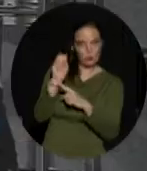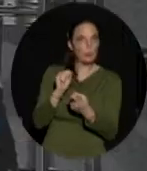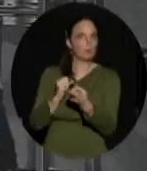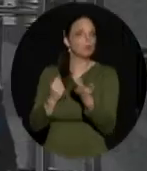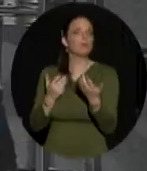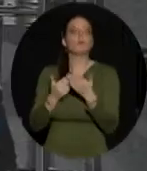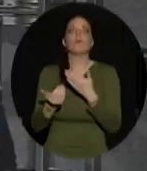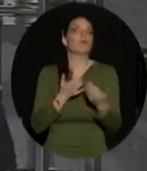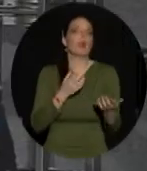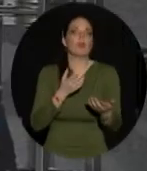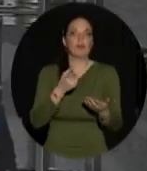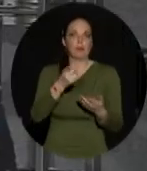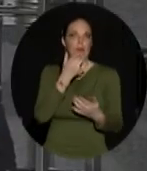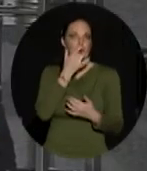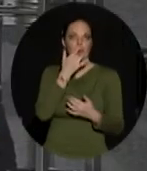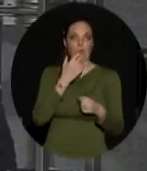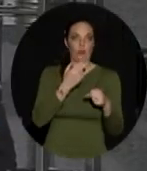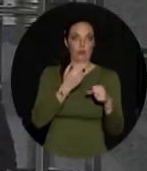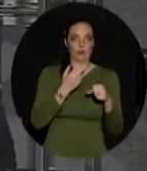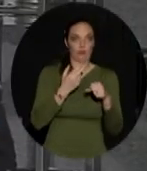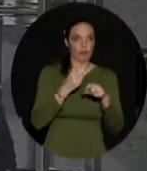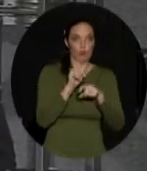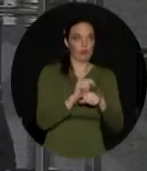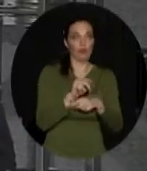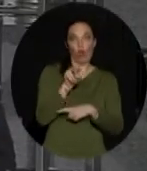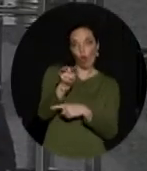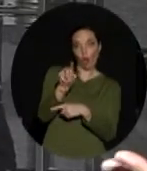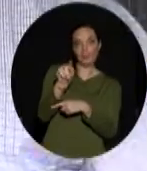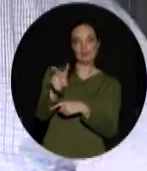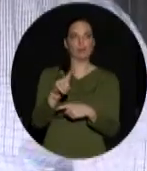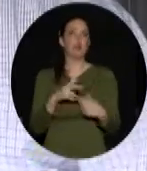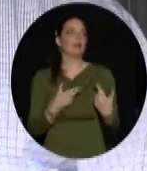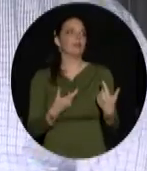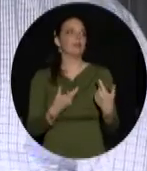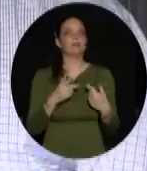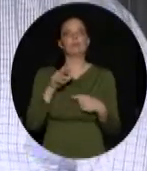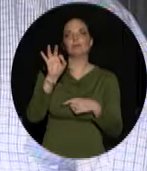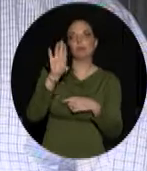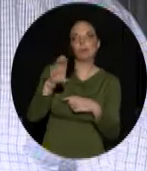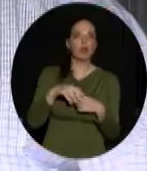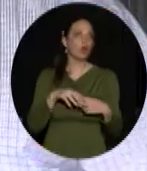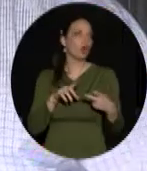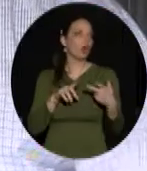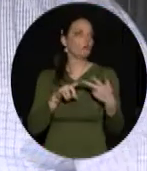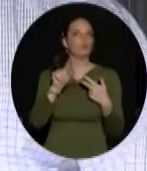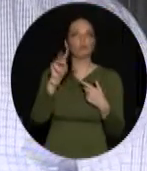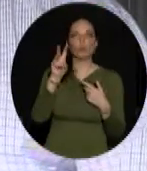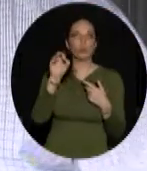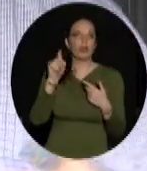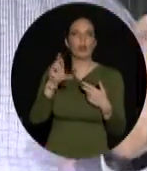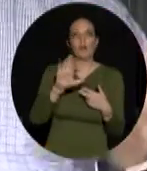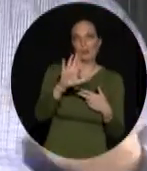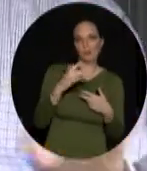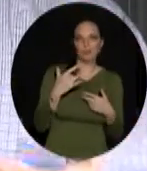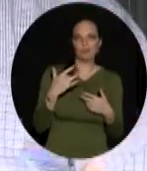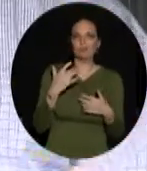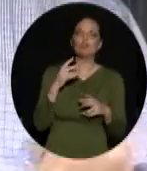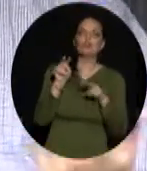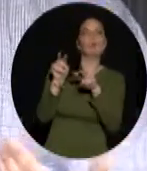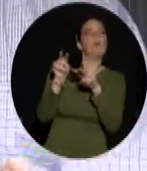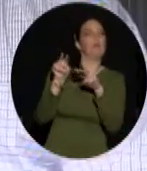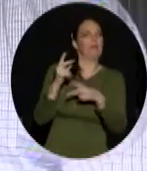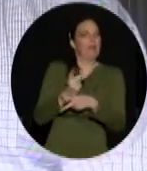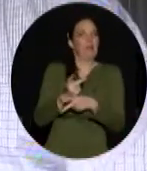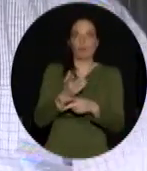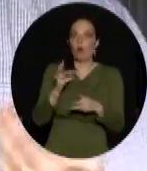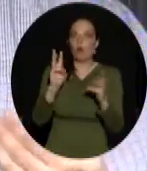however you get your news, whether it's traditional TV news, Twitter, Facebook, however you get your news for the day. Just kind of stay on top, because the weather